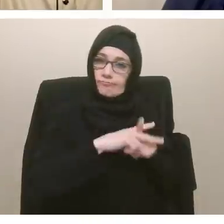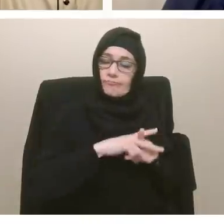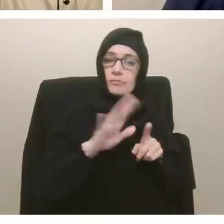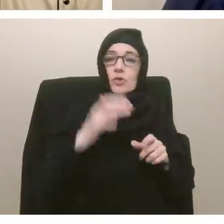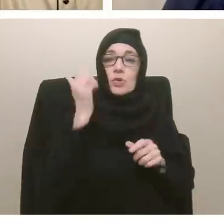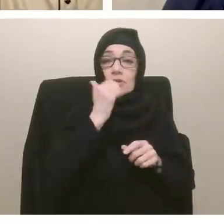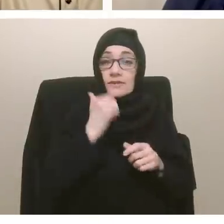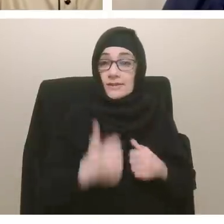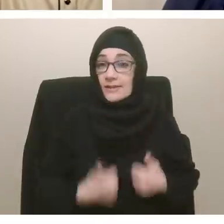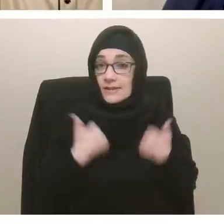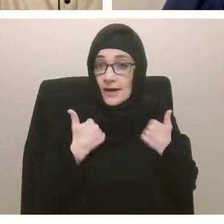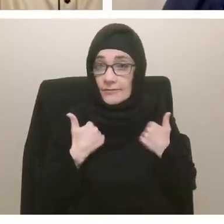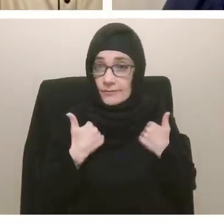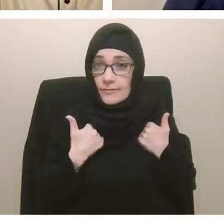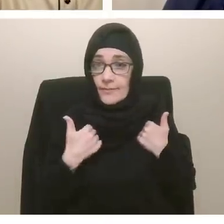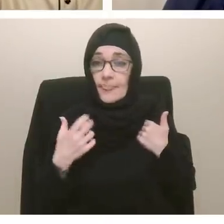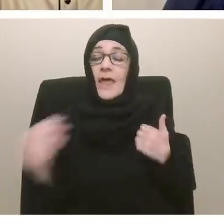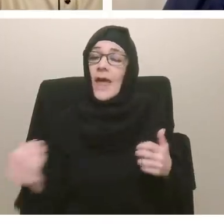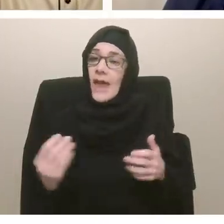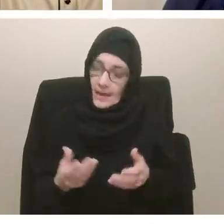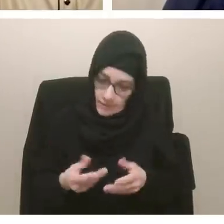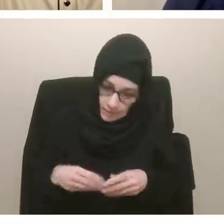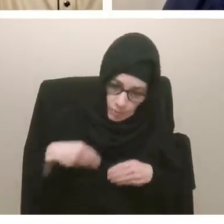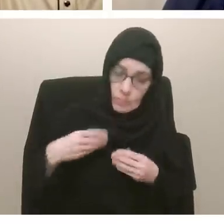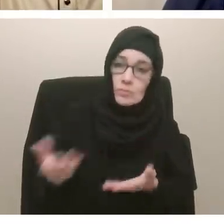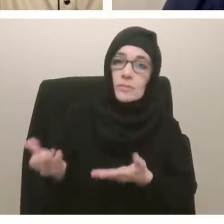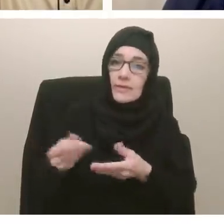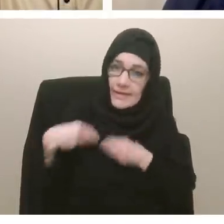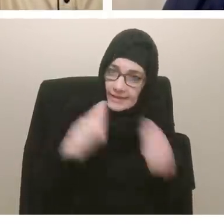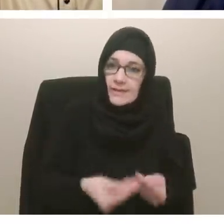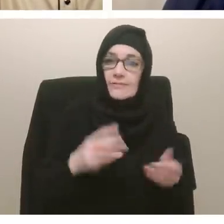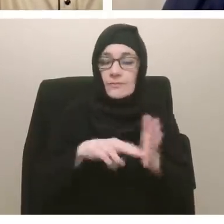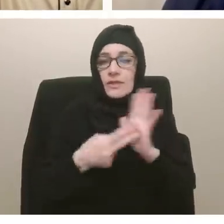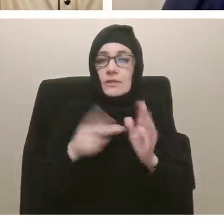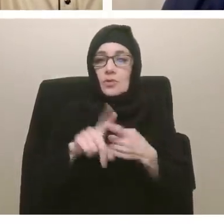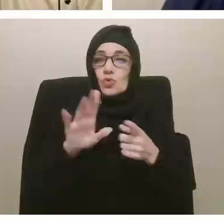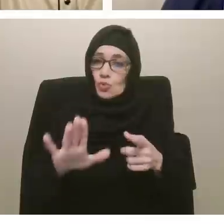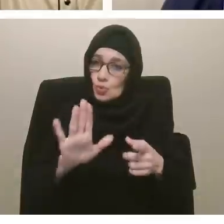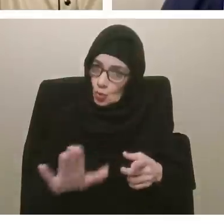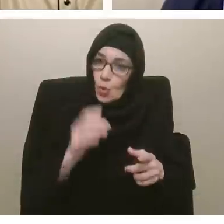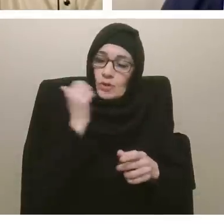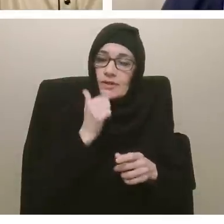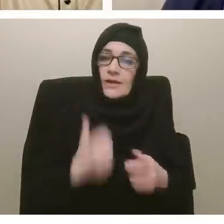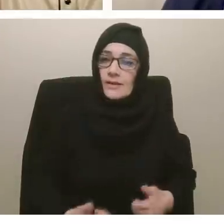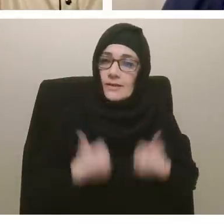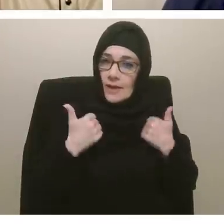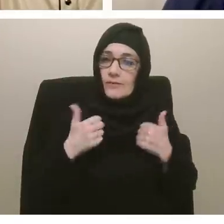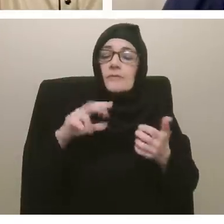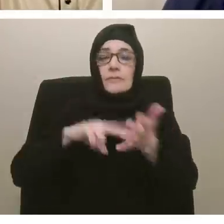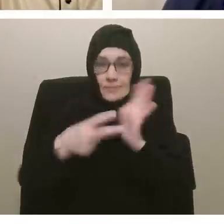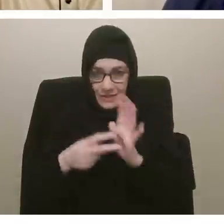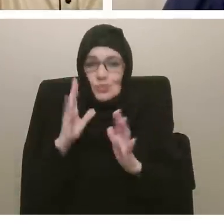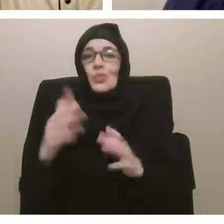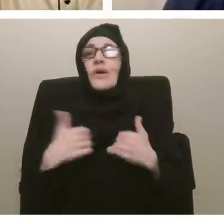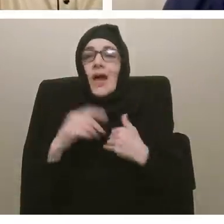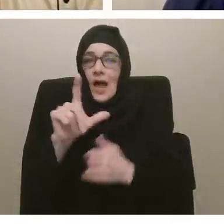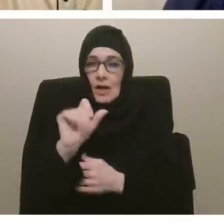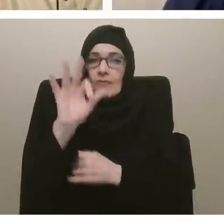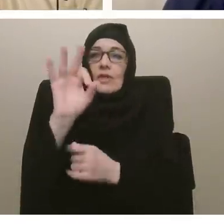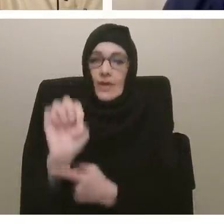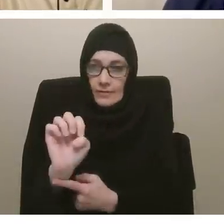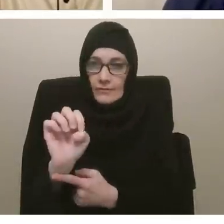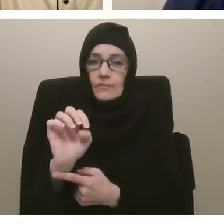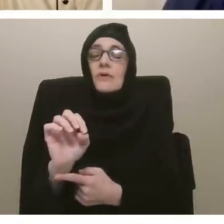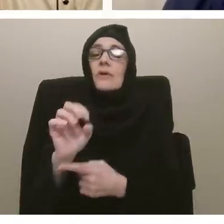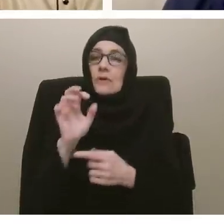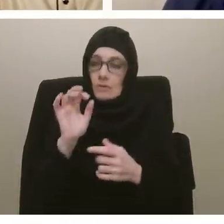meaning into your daily life. SubhanAllah, there's life. And you will truly find the Qur'an giving you life on a consistent basis. And so